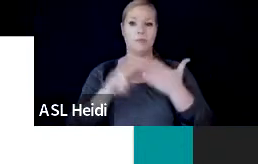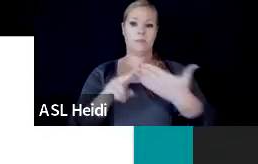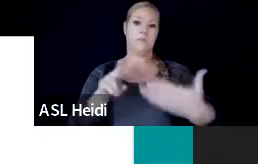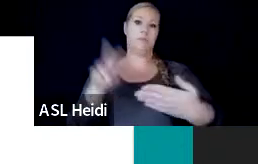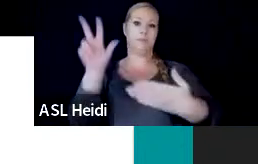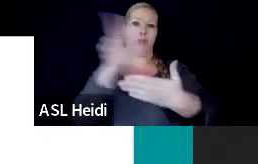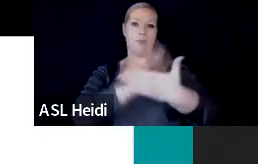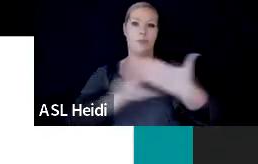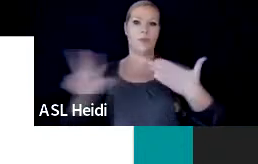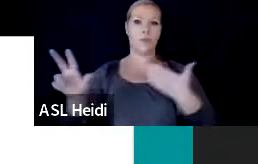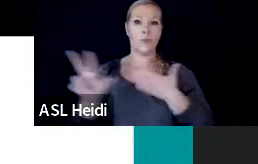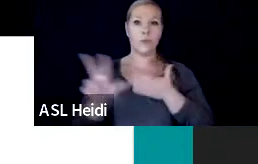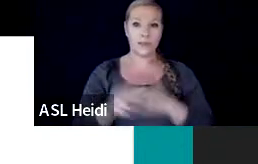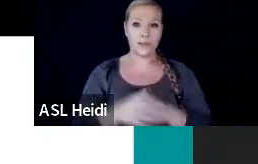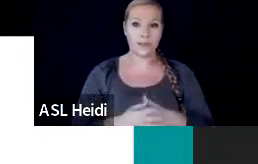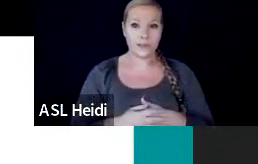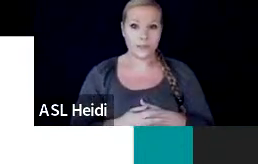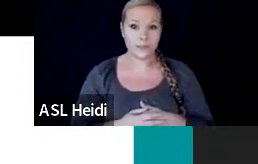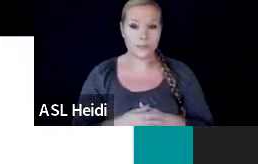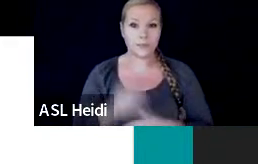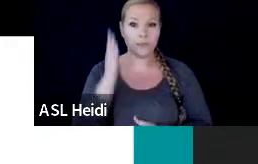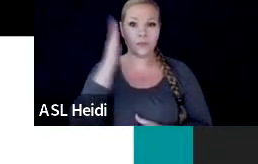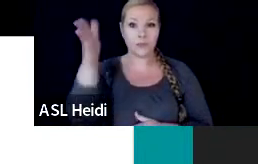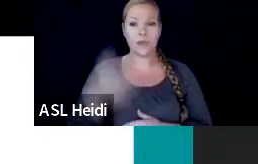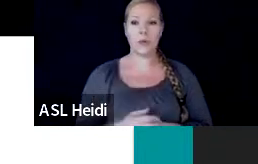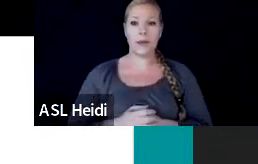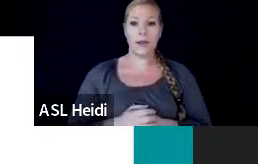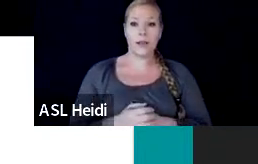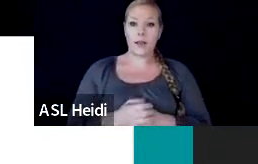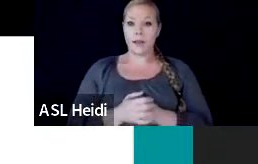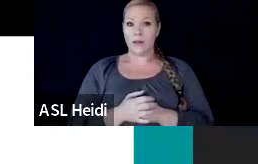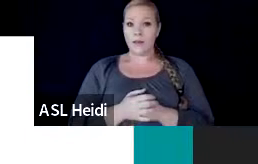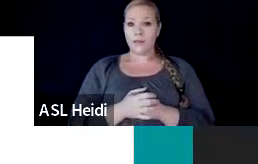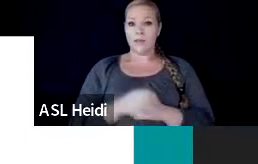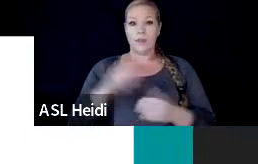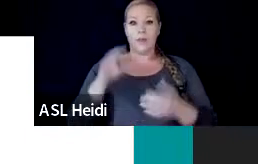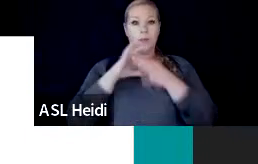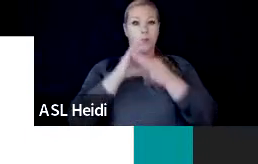now. And this will be around accessibility